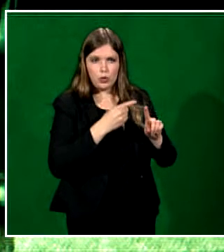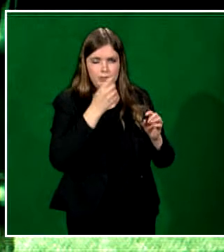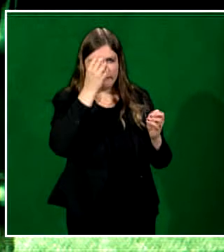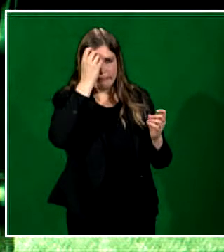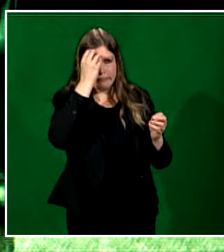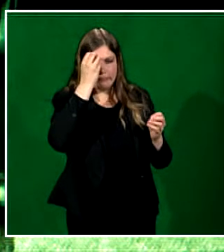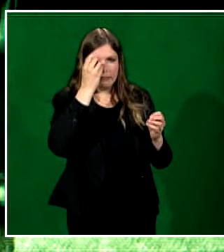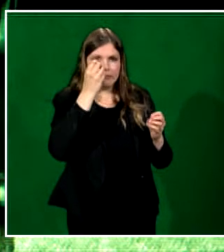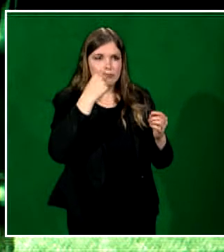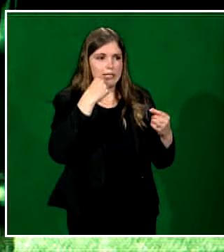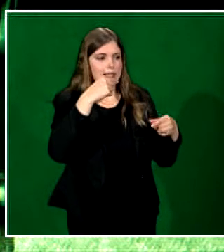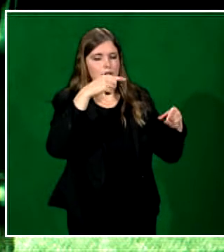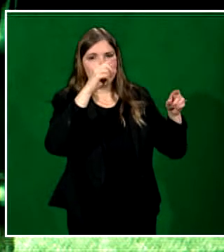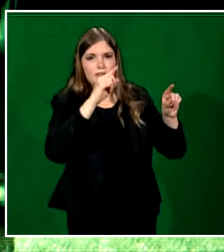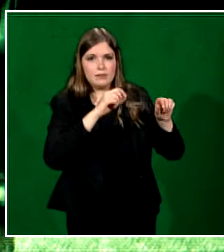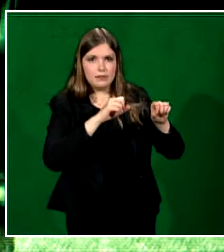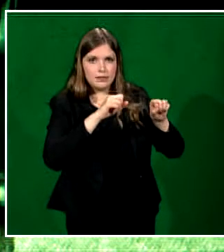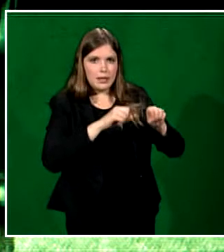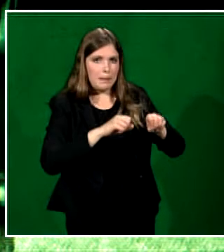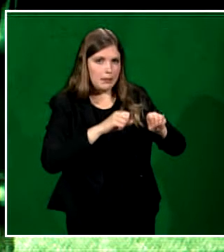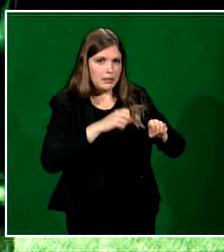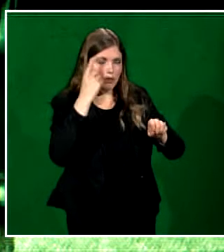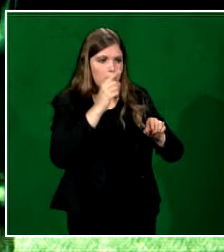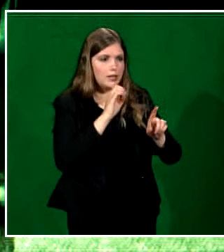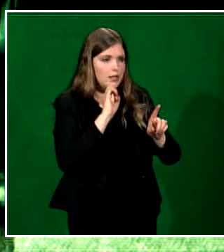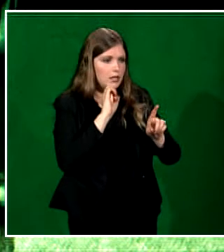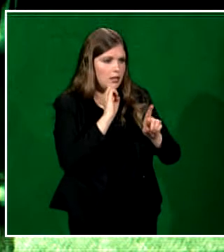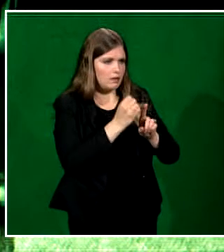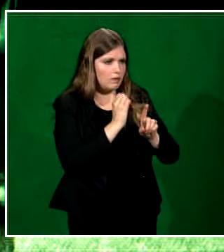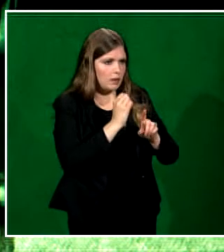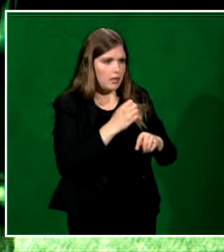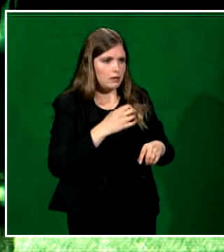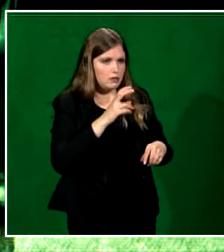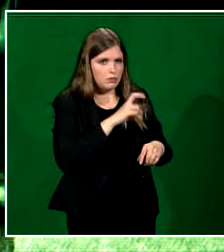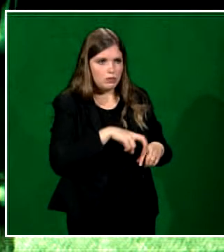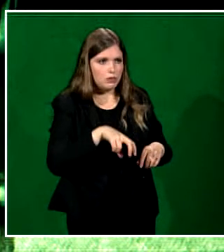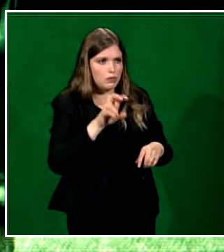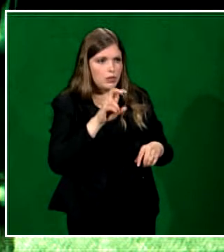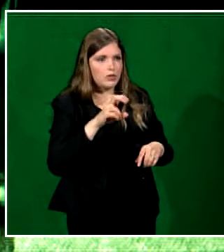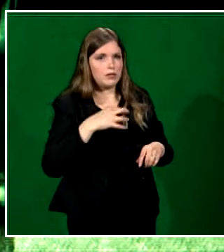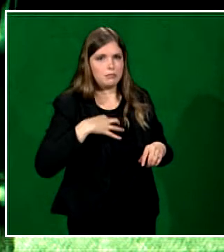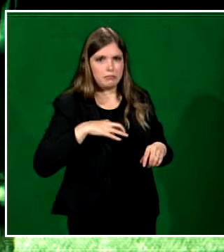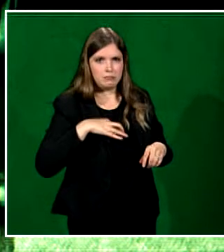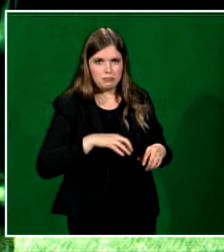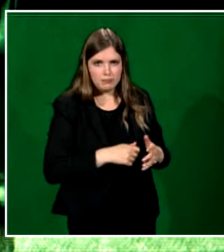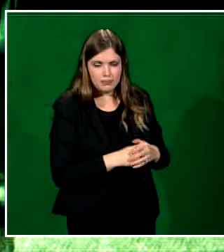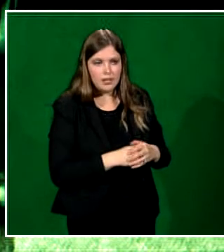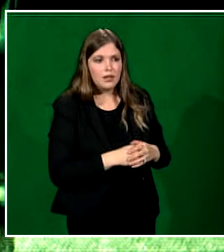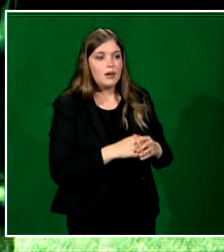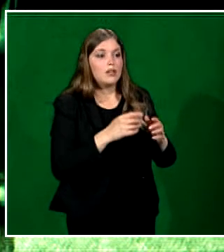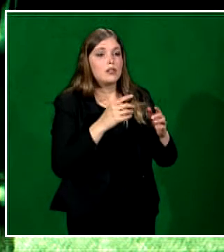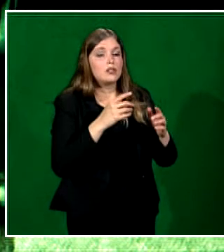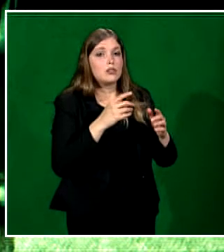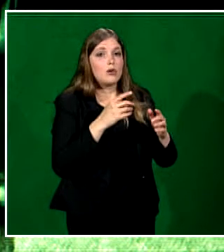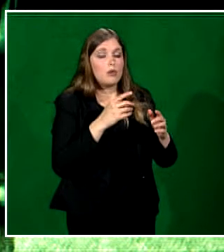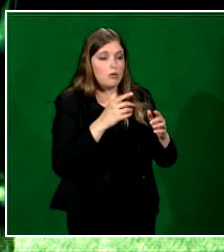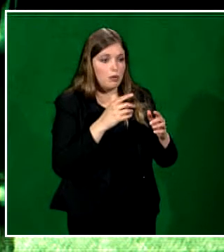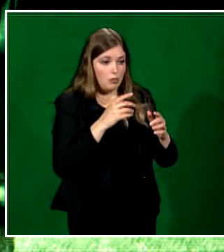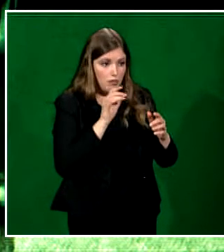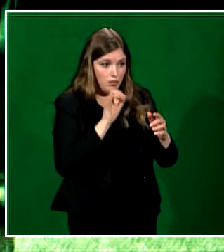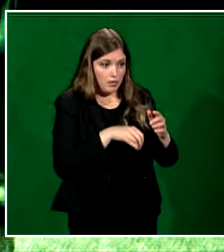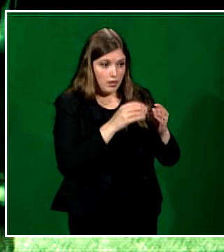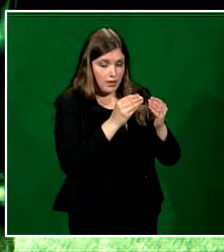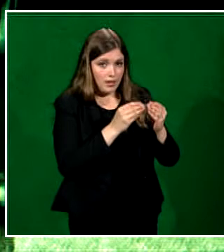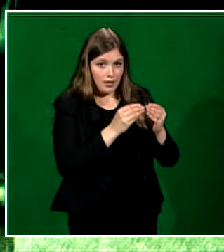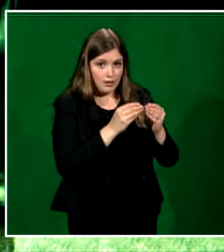achieve the benefits that come from an environmentally positive solution. Now, once we have set up a machine, which any other person that